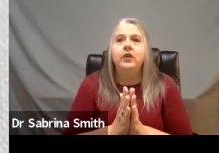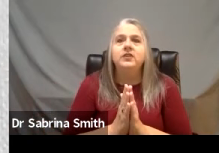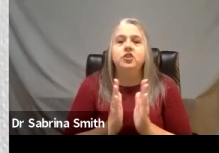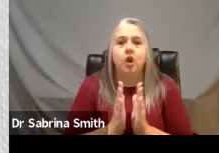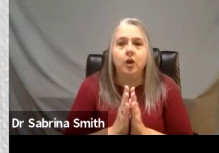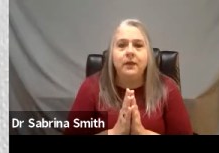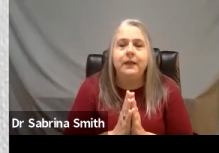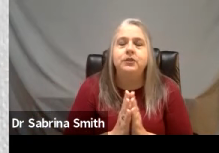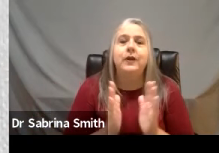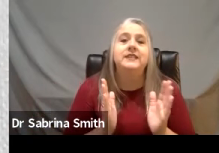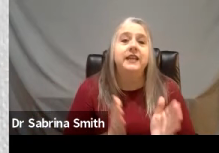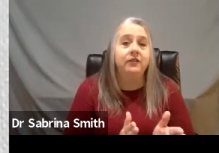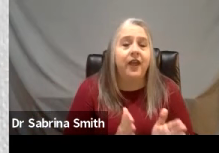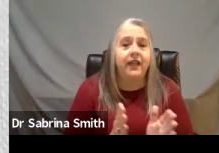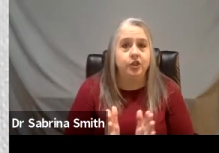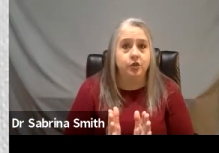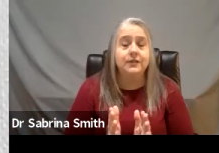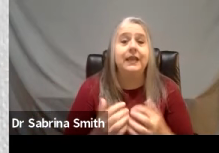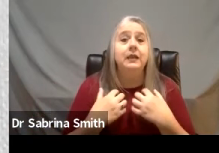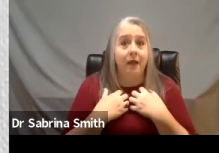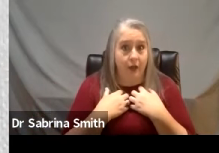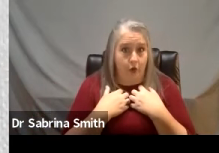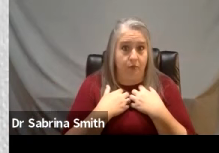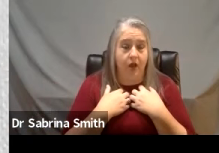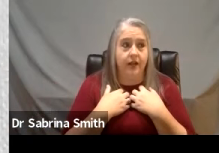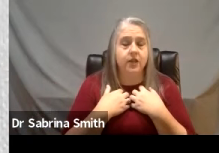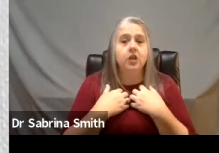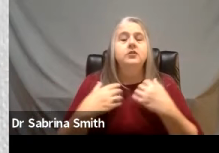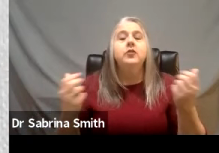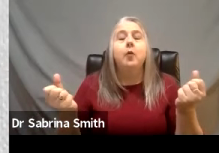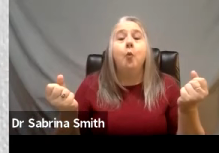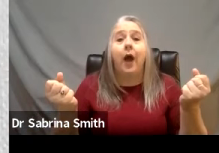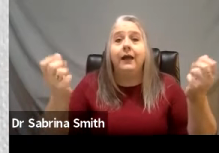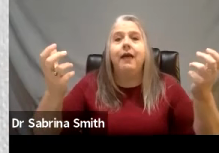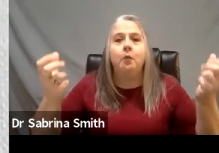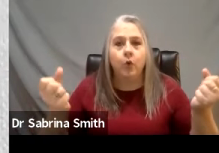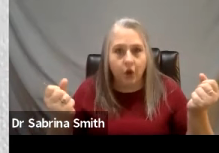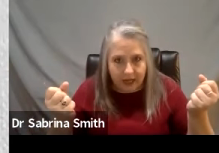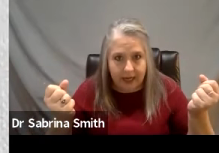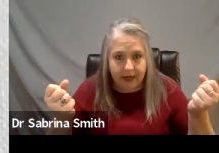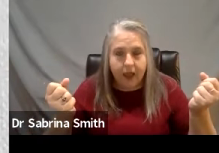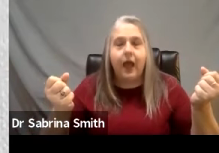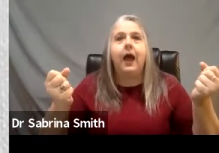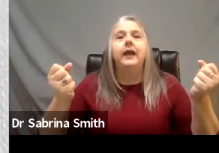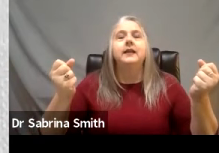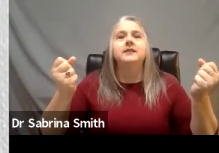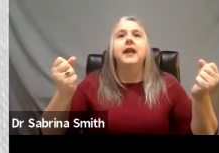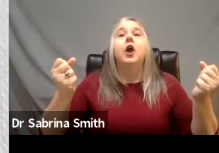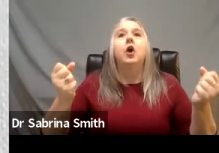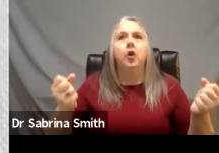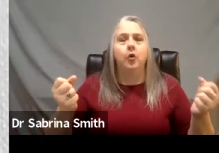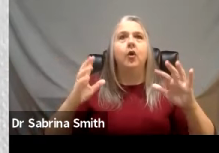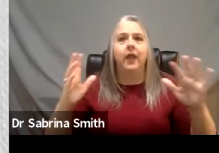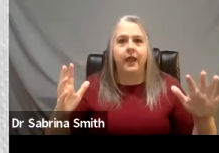we want to start being able to identify issues in my own product so that while I'm working, I can